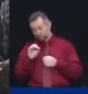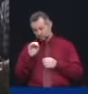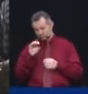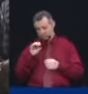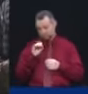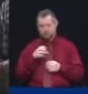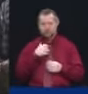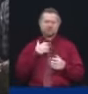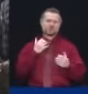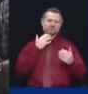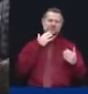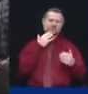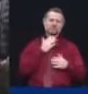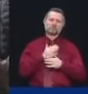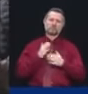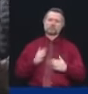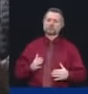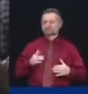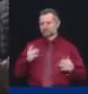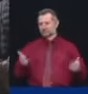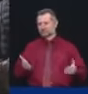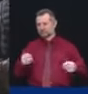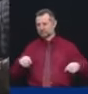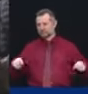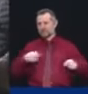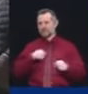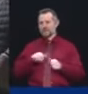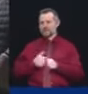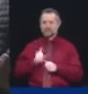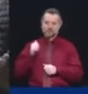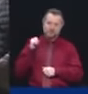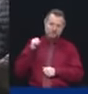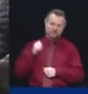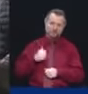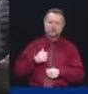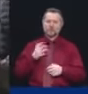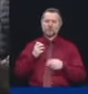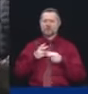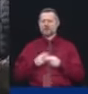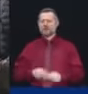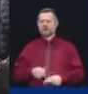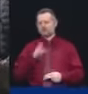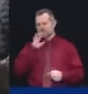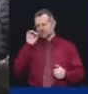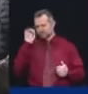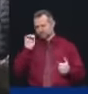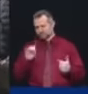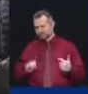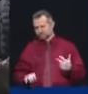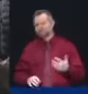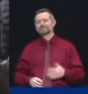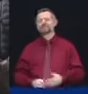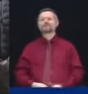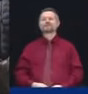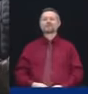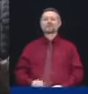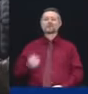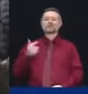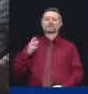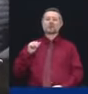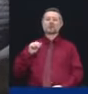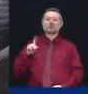are here with us today, standing behind me. They'll wave to you as I call out their names. But it's great to have Grazi Zazara here, owner